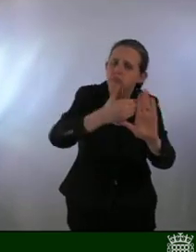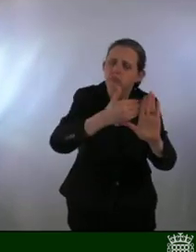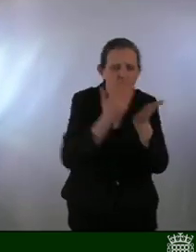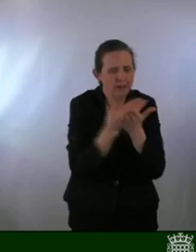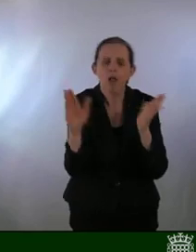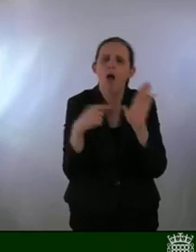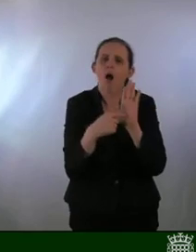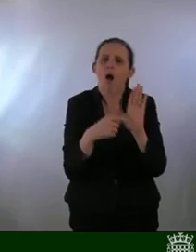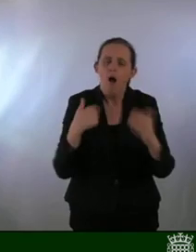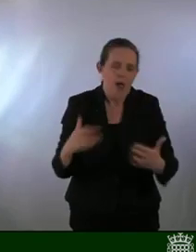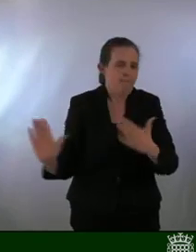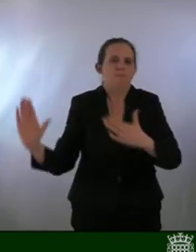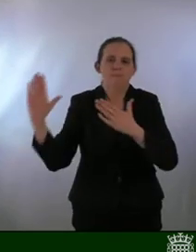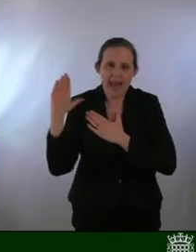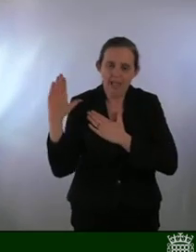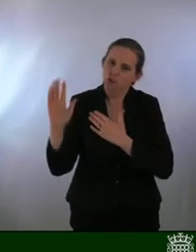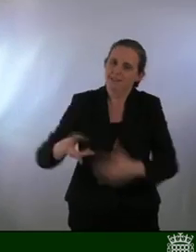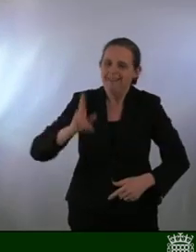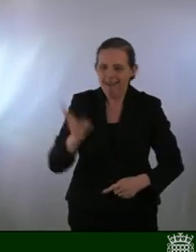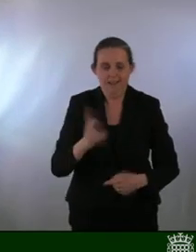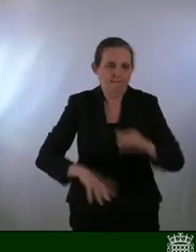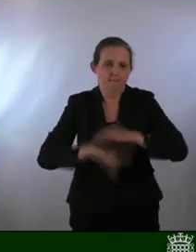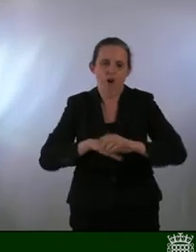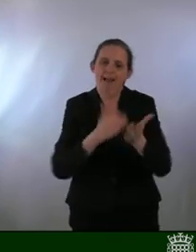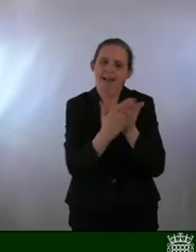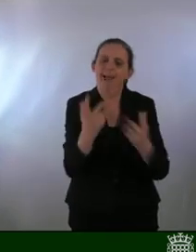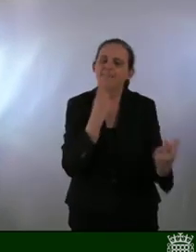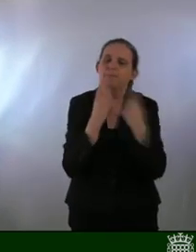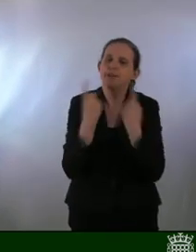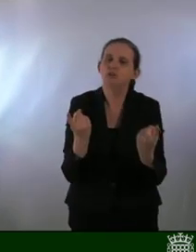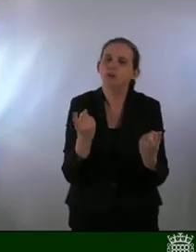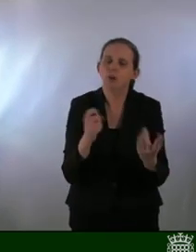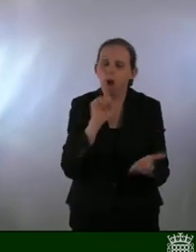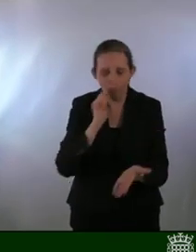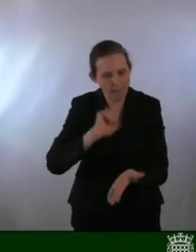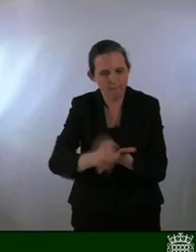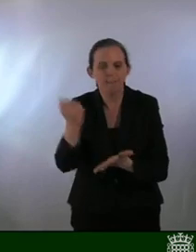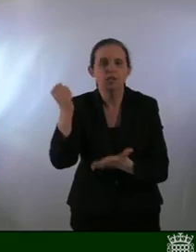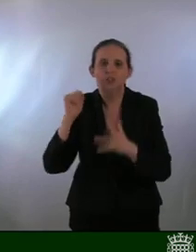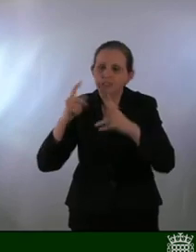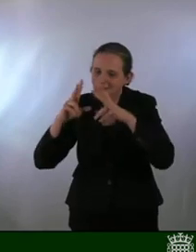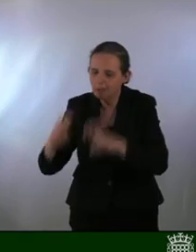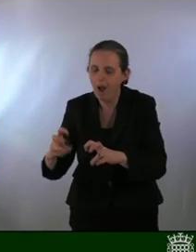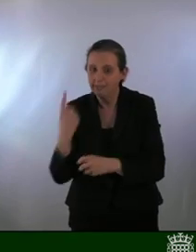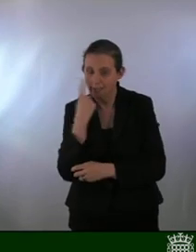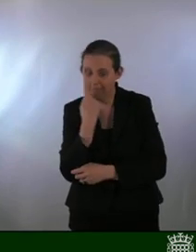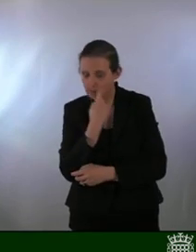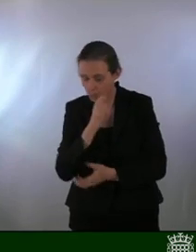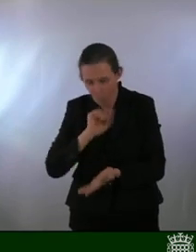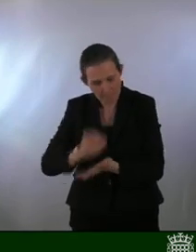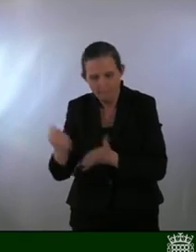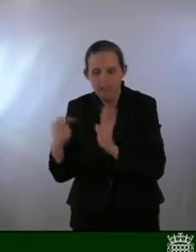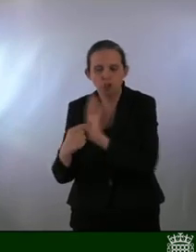and I pledge again to full transparency, publishing, for instance, the modelling that underpins the scientific advice,